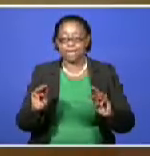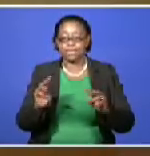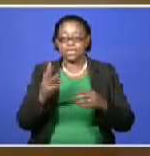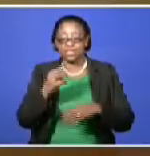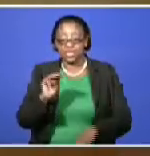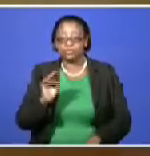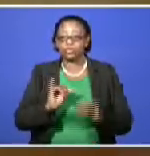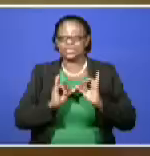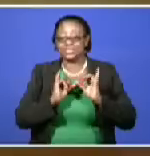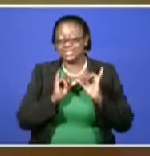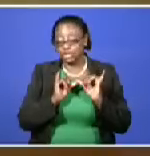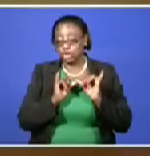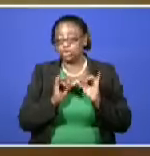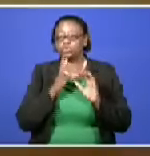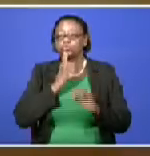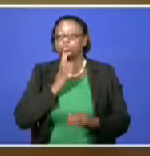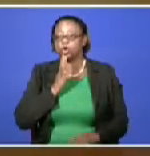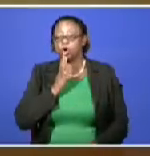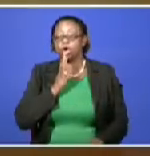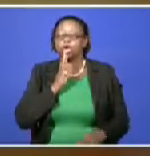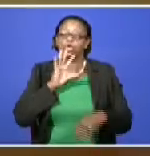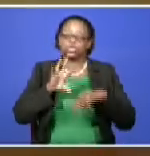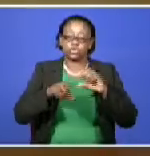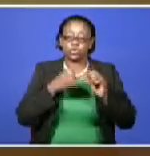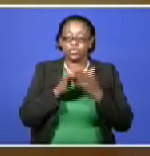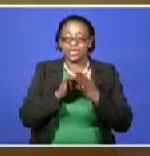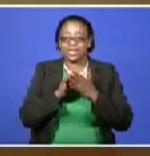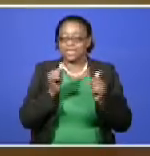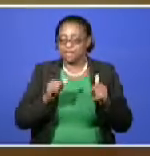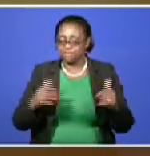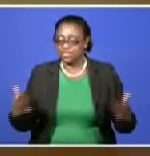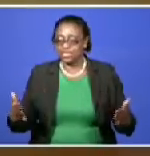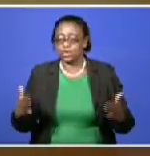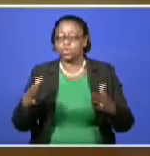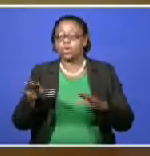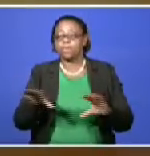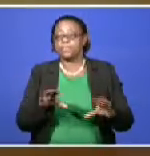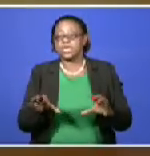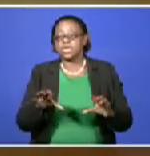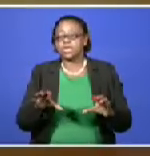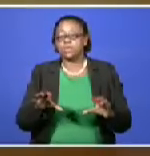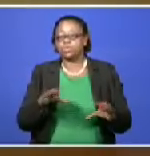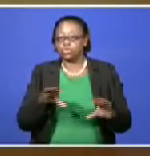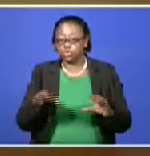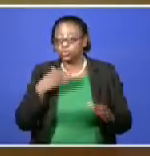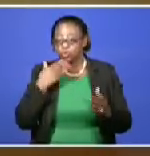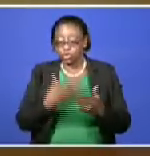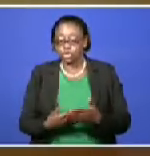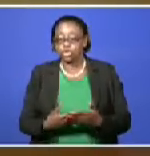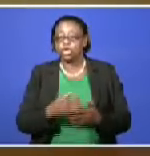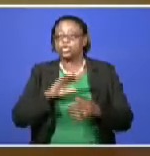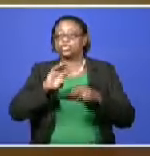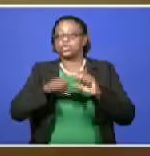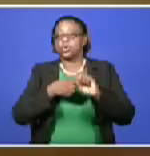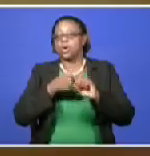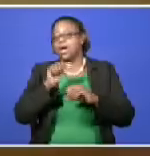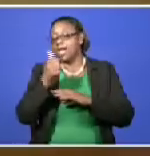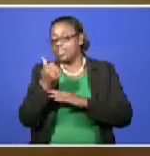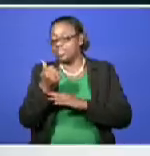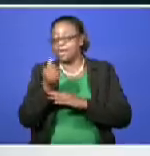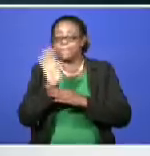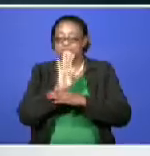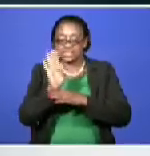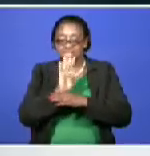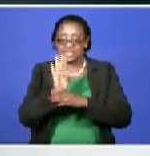be fairly resolved with all of the parties. And those restaurants and businesses can be brought back to some normalcy.